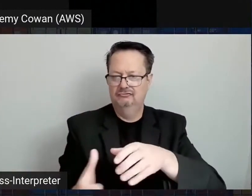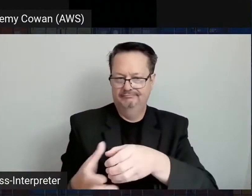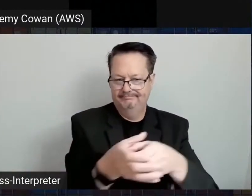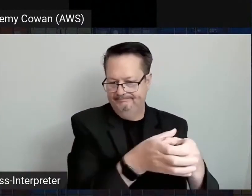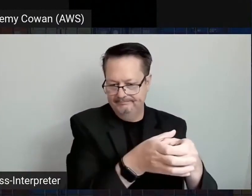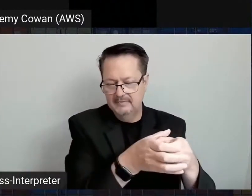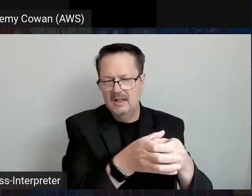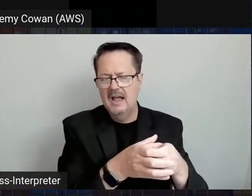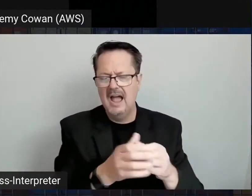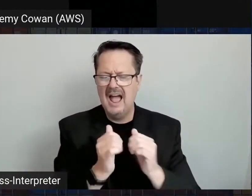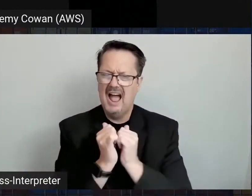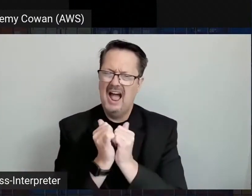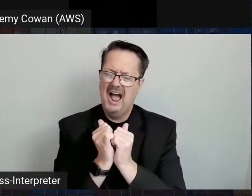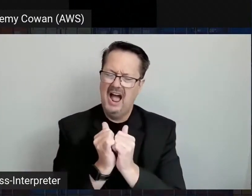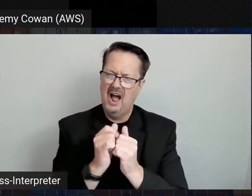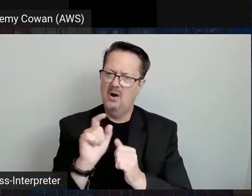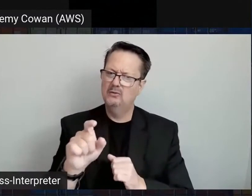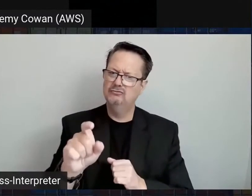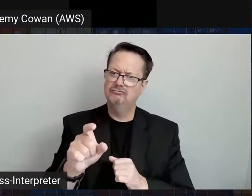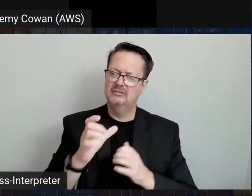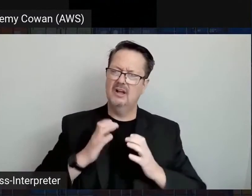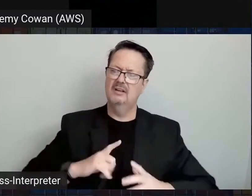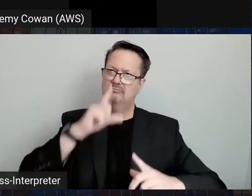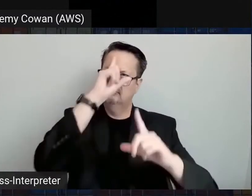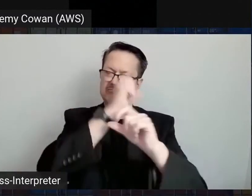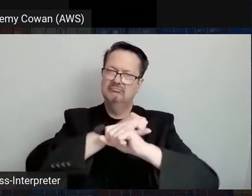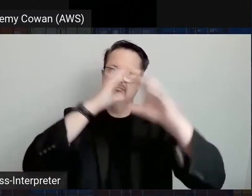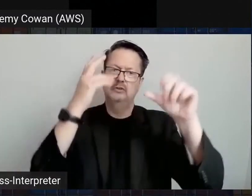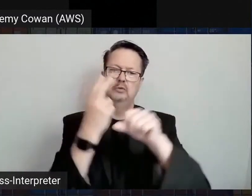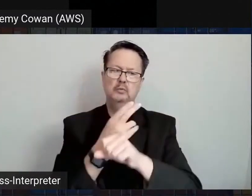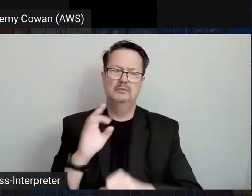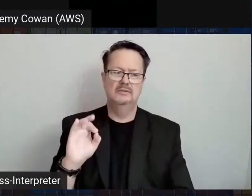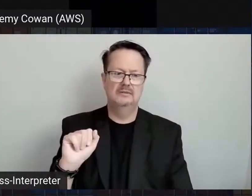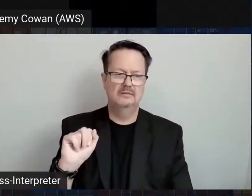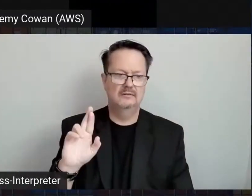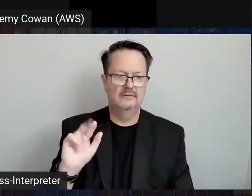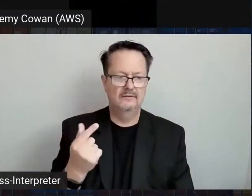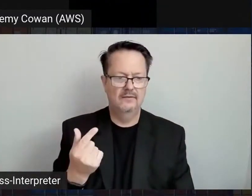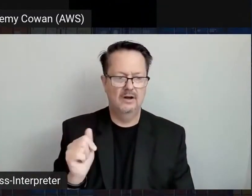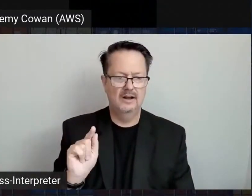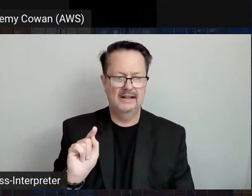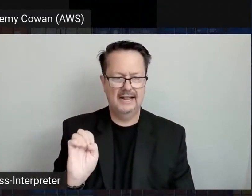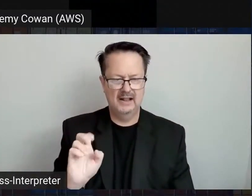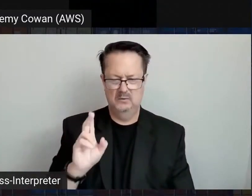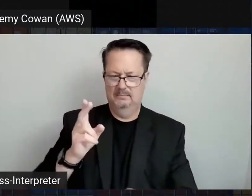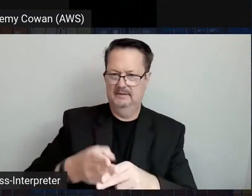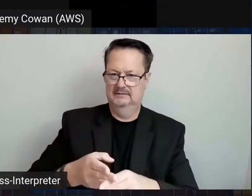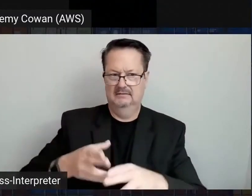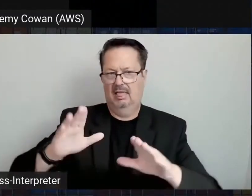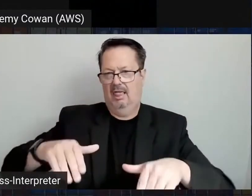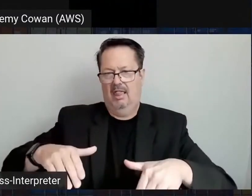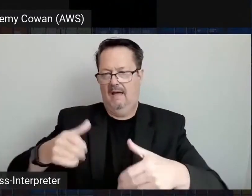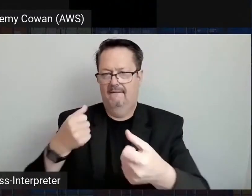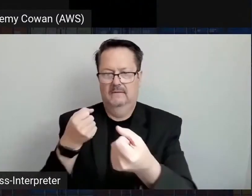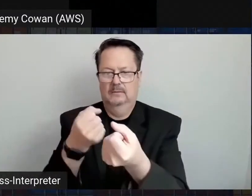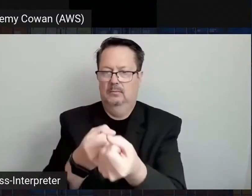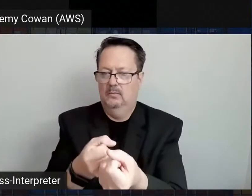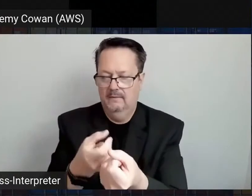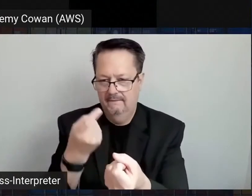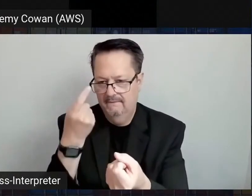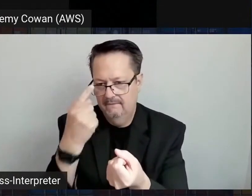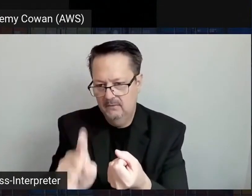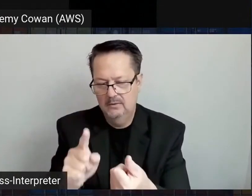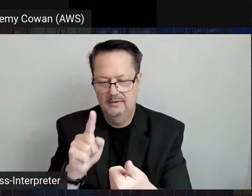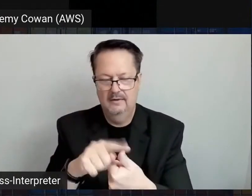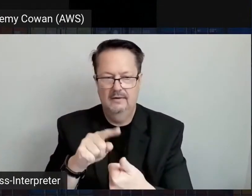How should customers think about using Fargate? You mentioned that it doesn't yet have support for things like